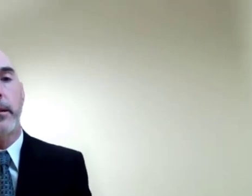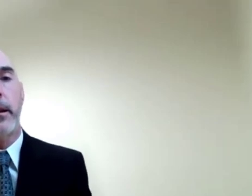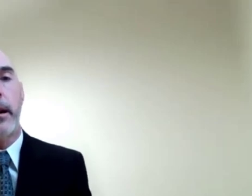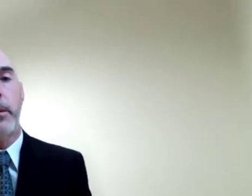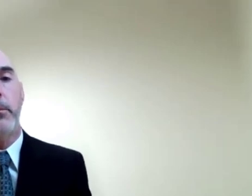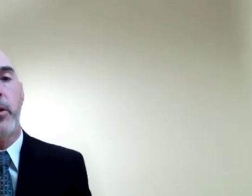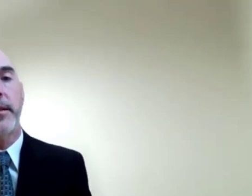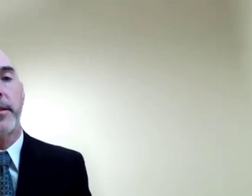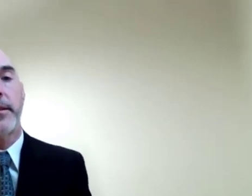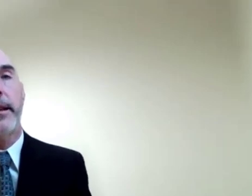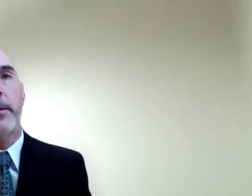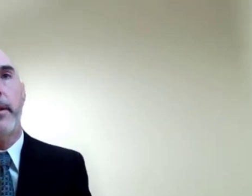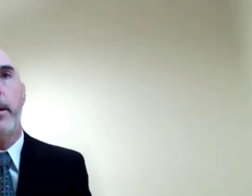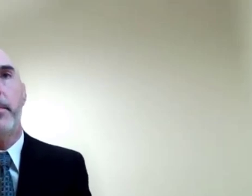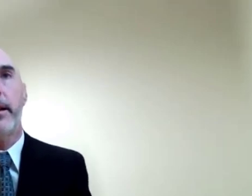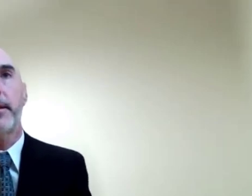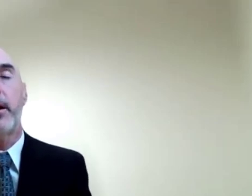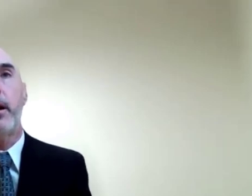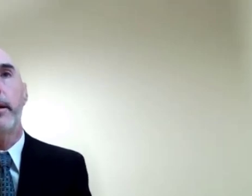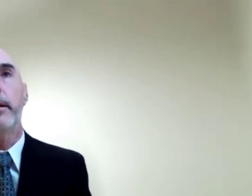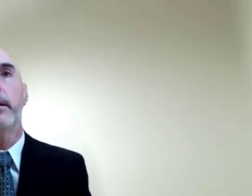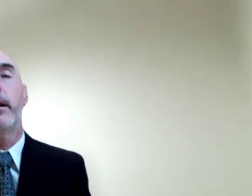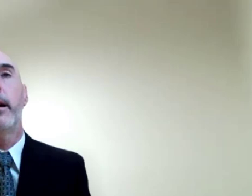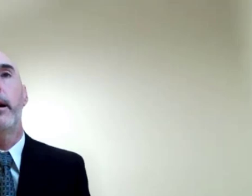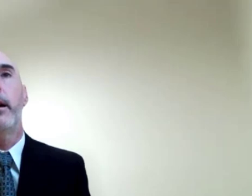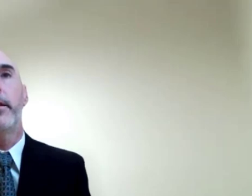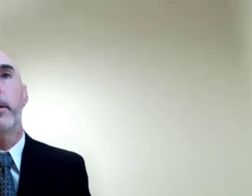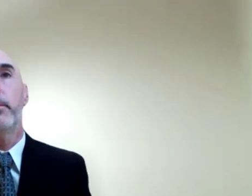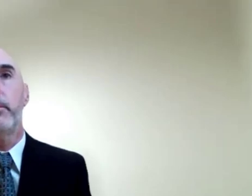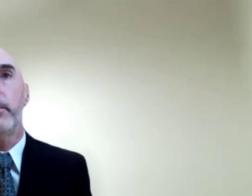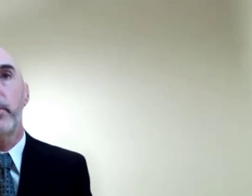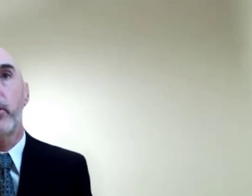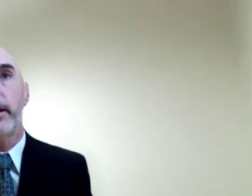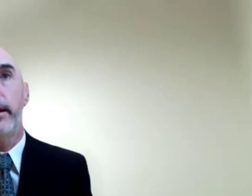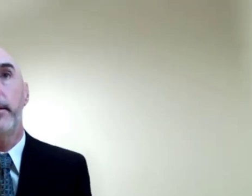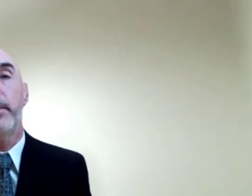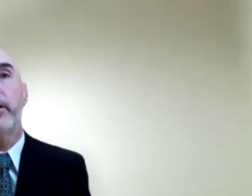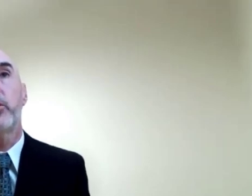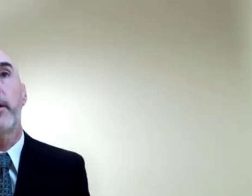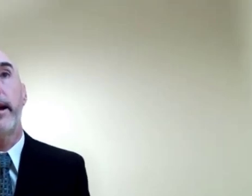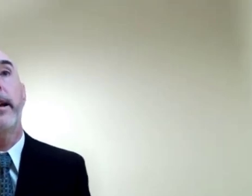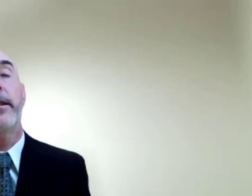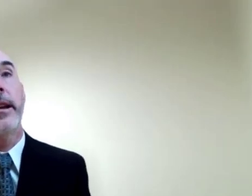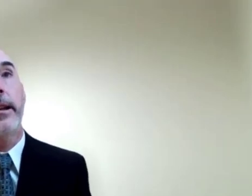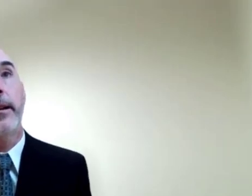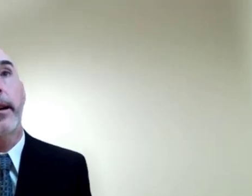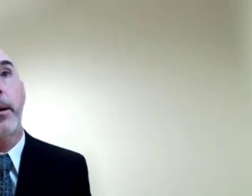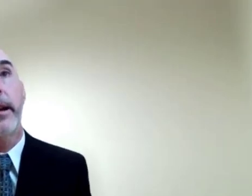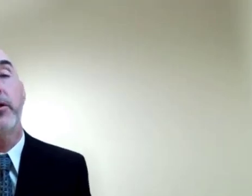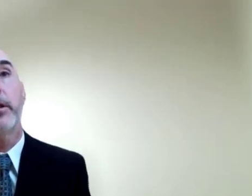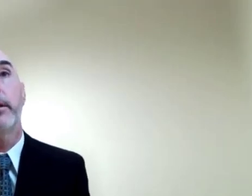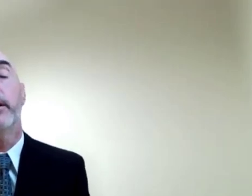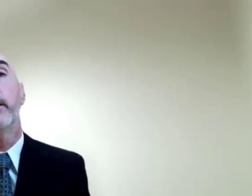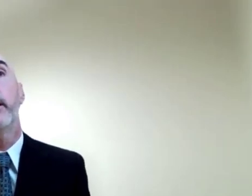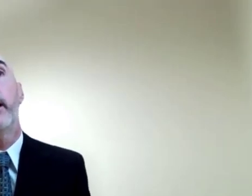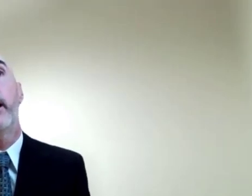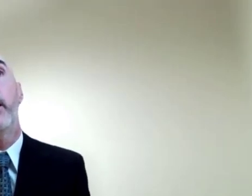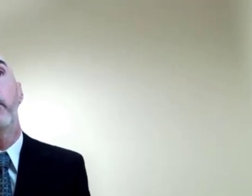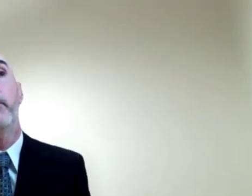really puts the impetus on the employee to make sure that if they need an